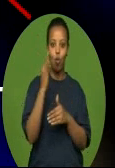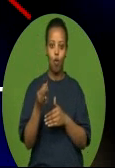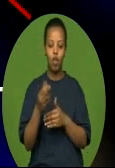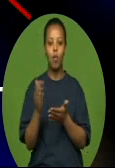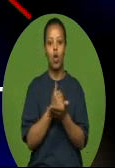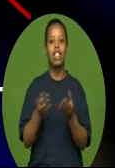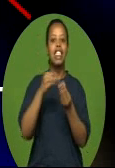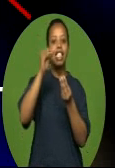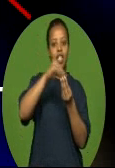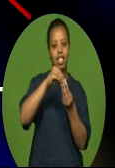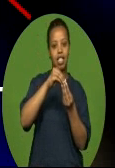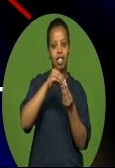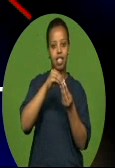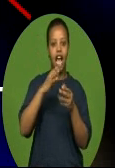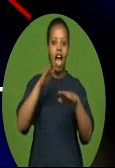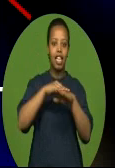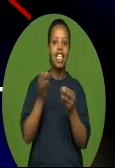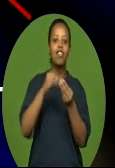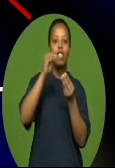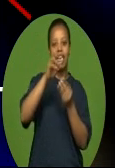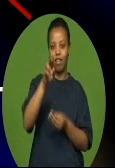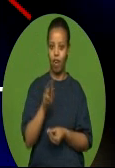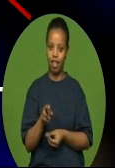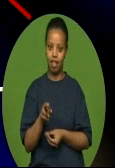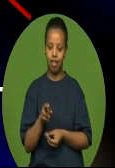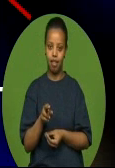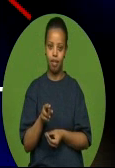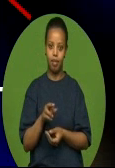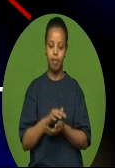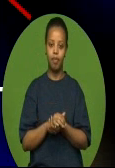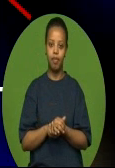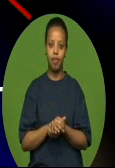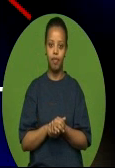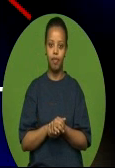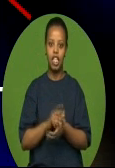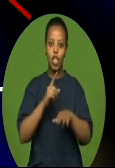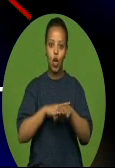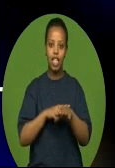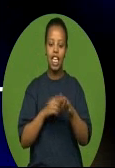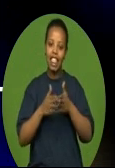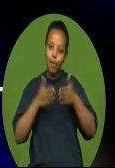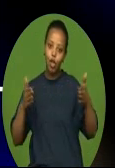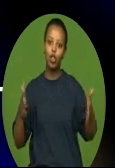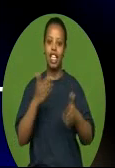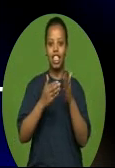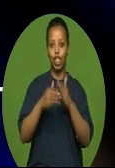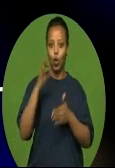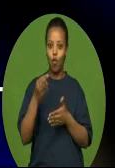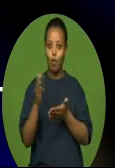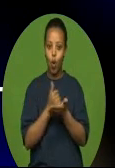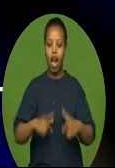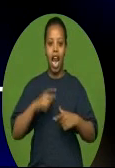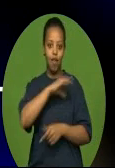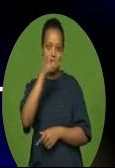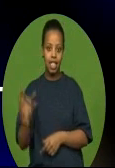sales volume of the product increases at an increasing rate. During the maturity